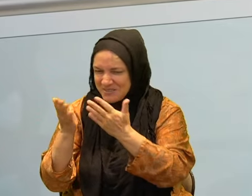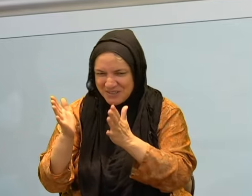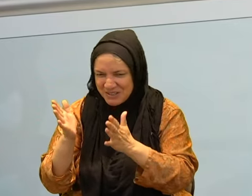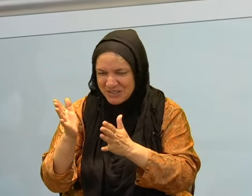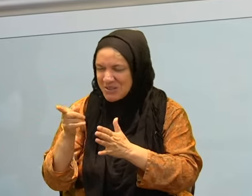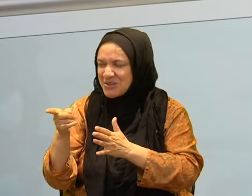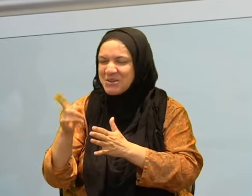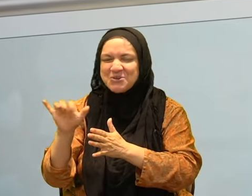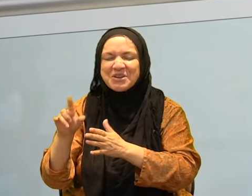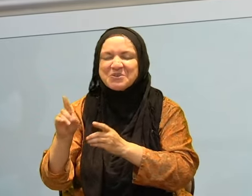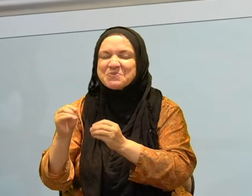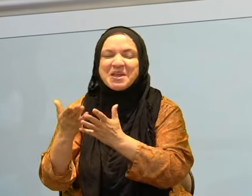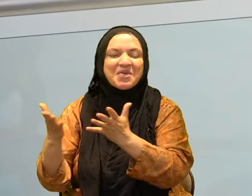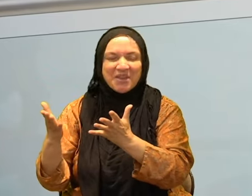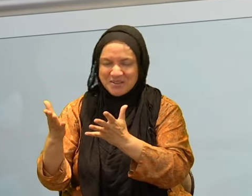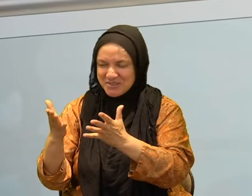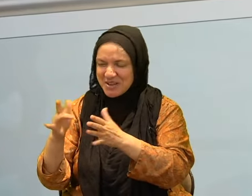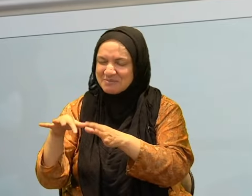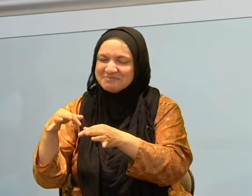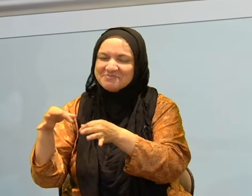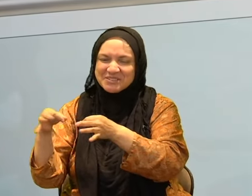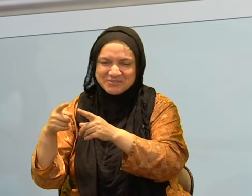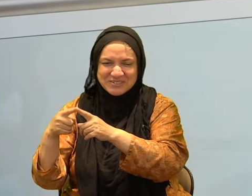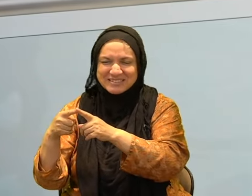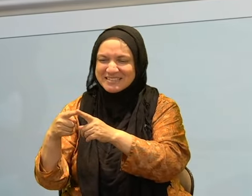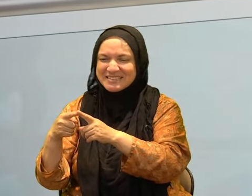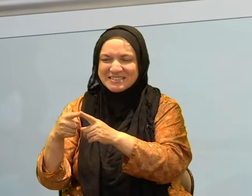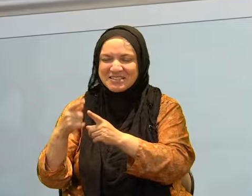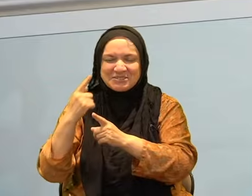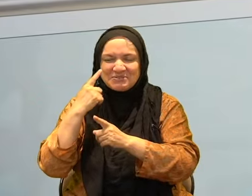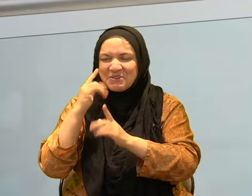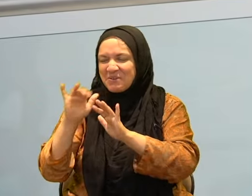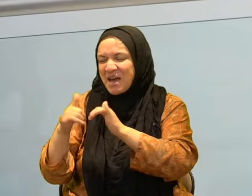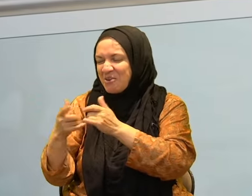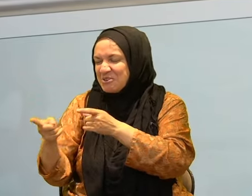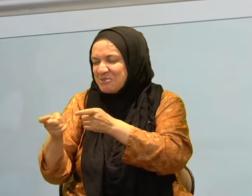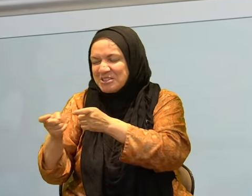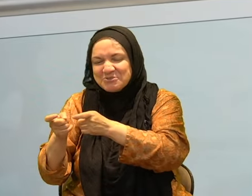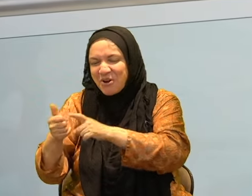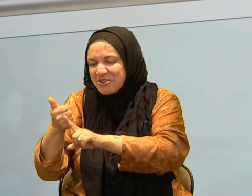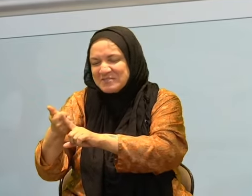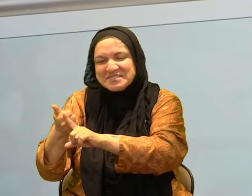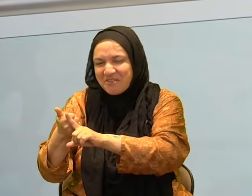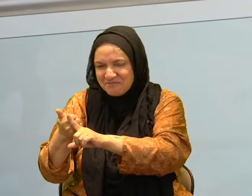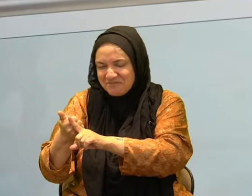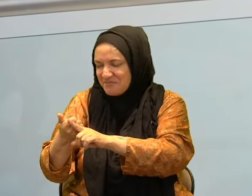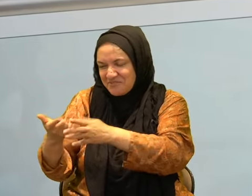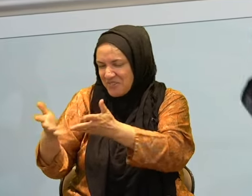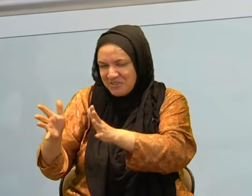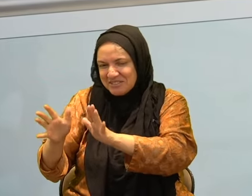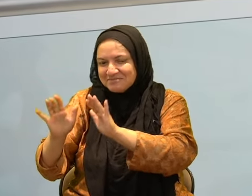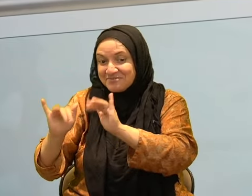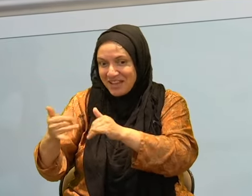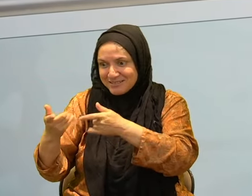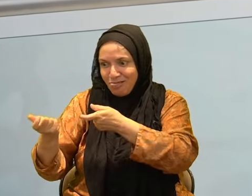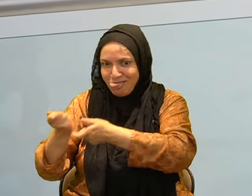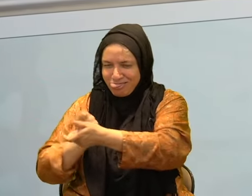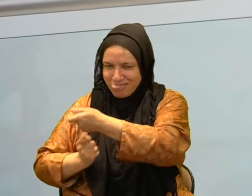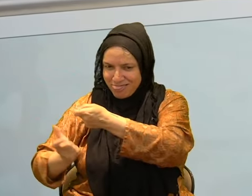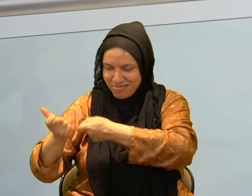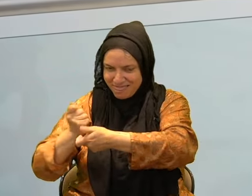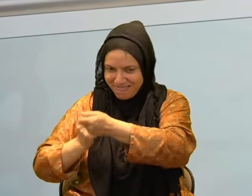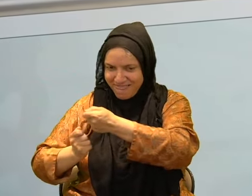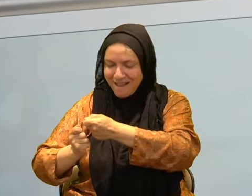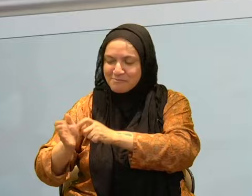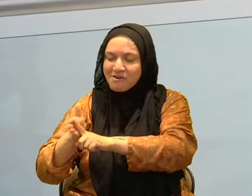control ourselves. So you say and do things in your anger that you don't mean, but then because of your ego, you double down after you're not